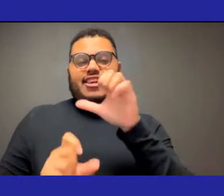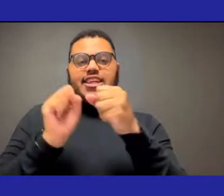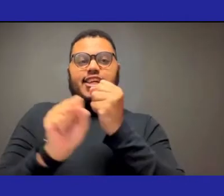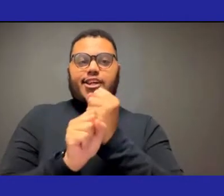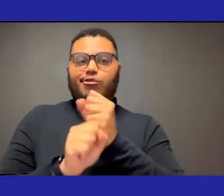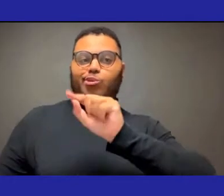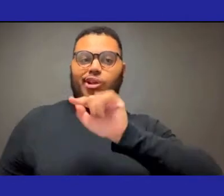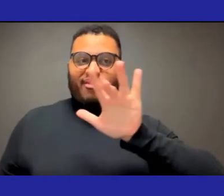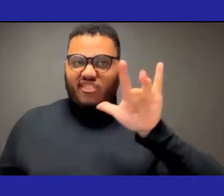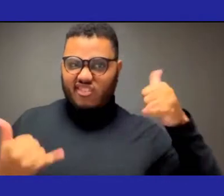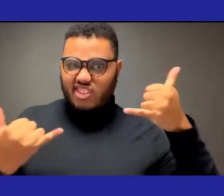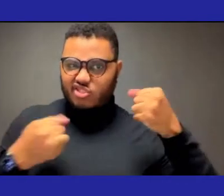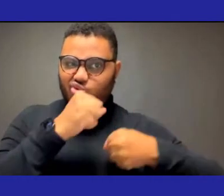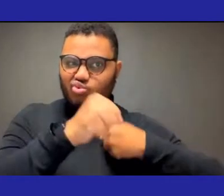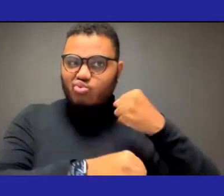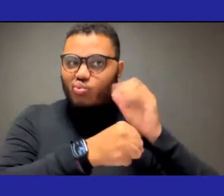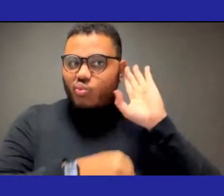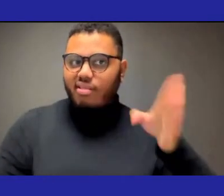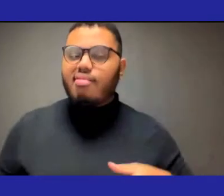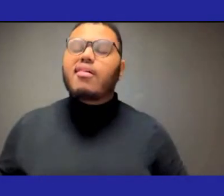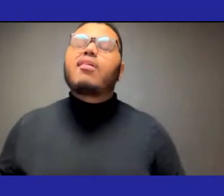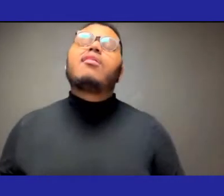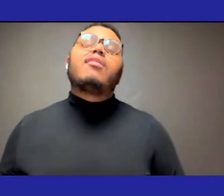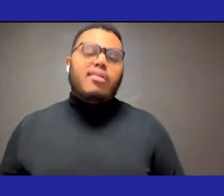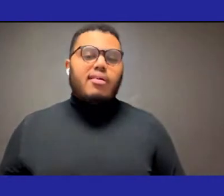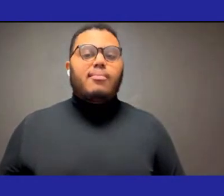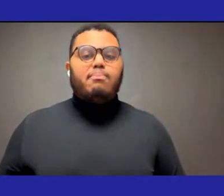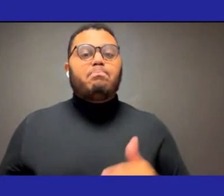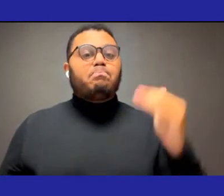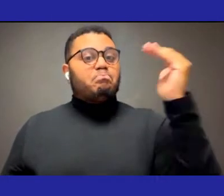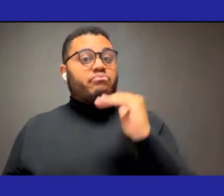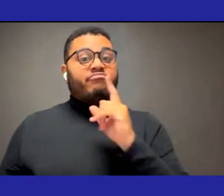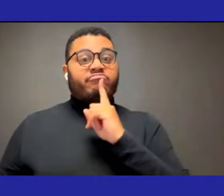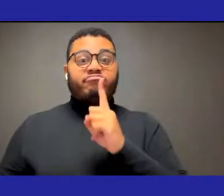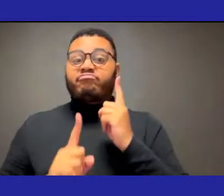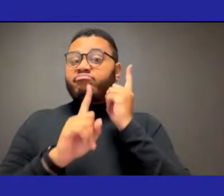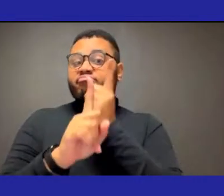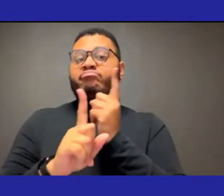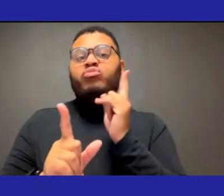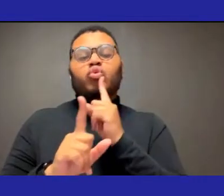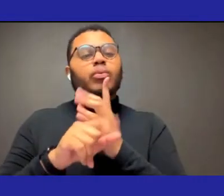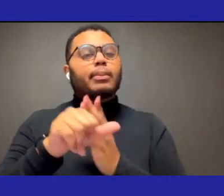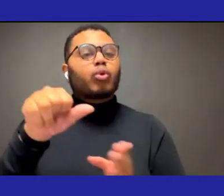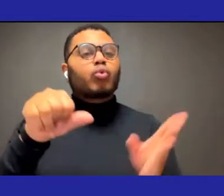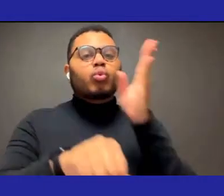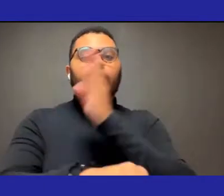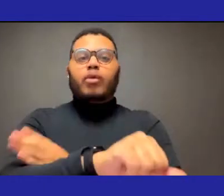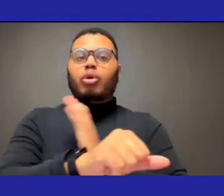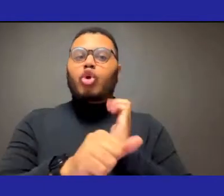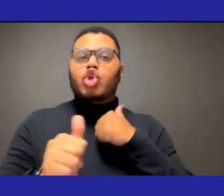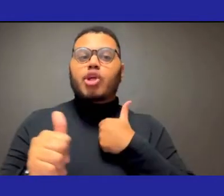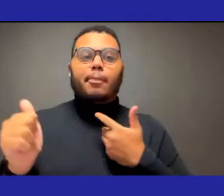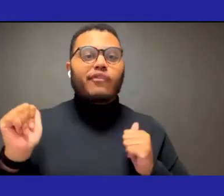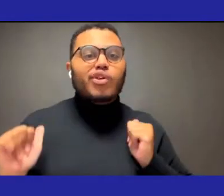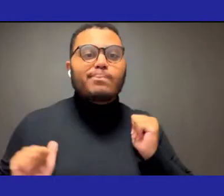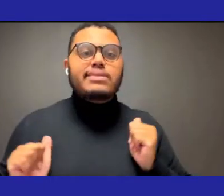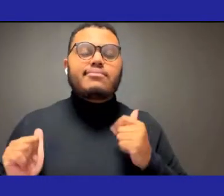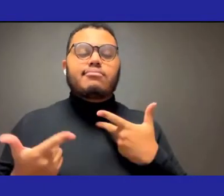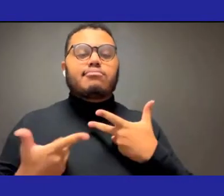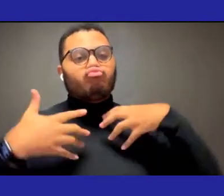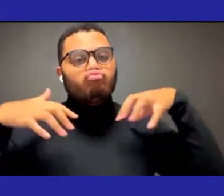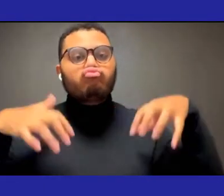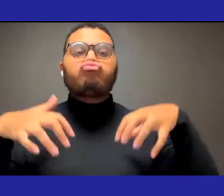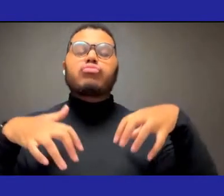please. So in an effort to improve our performance, we have